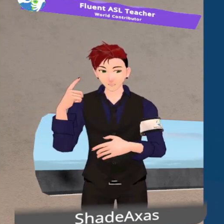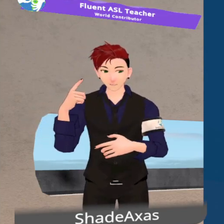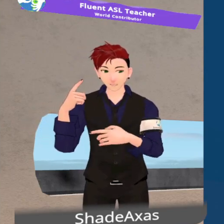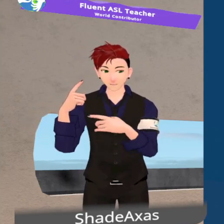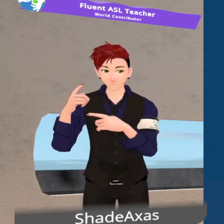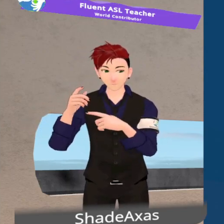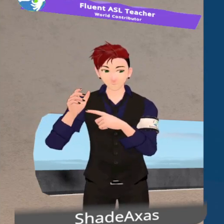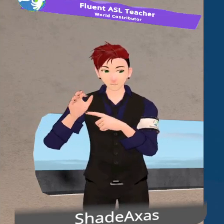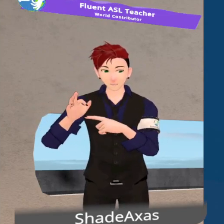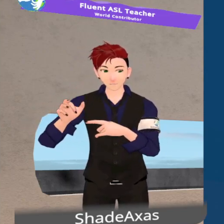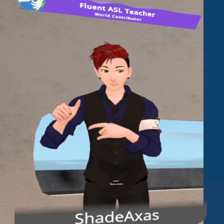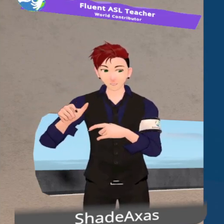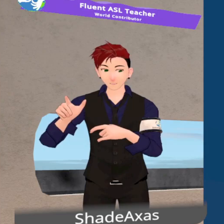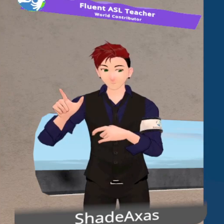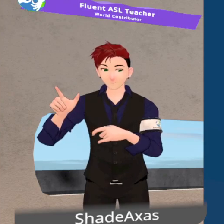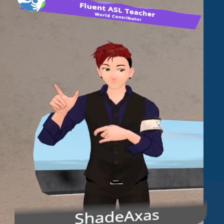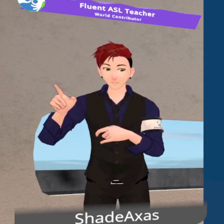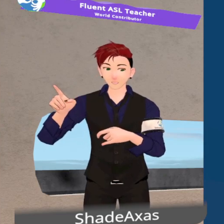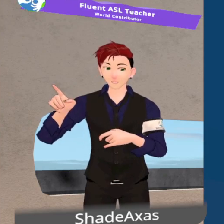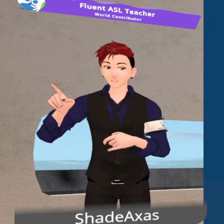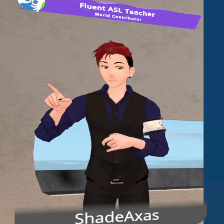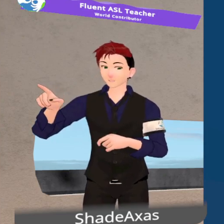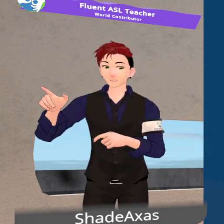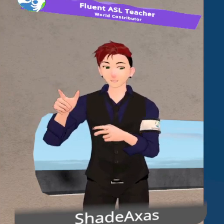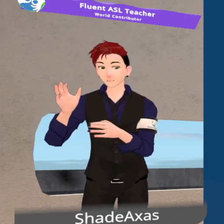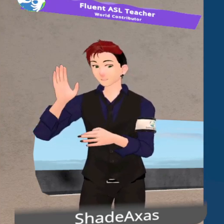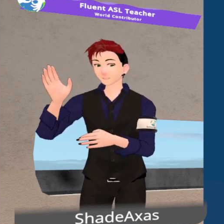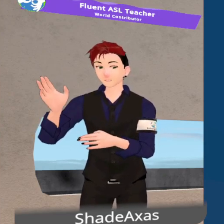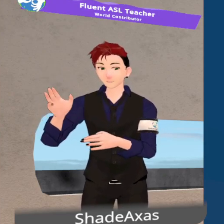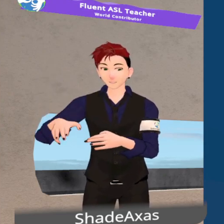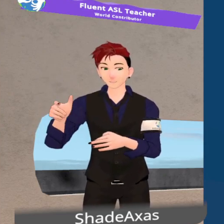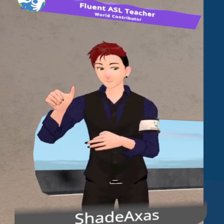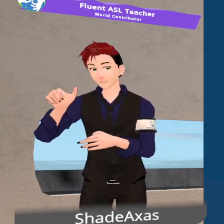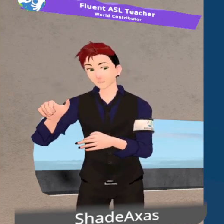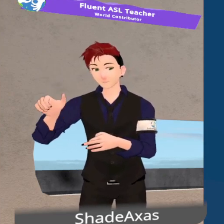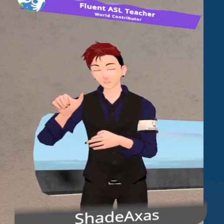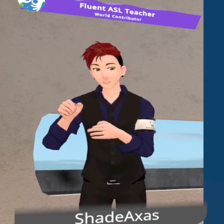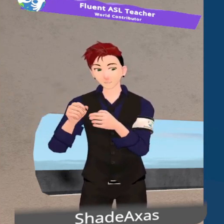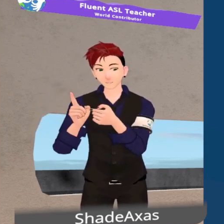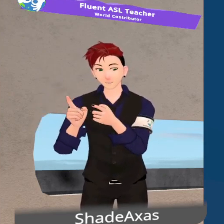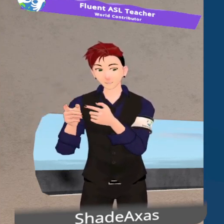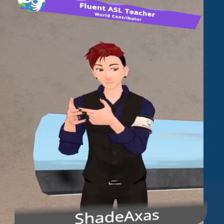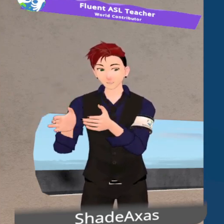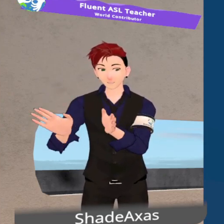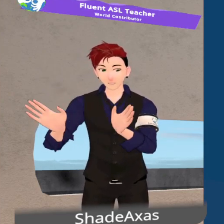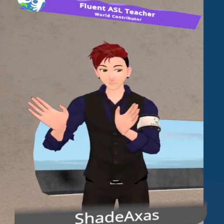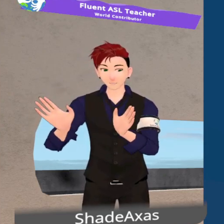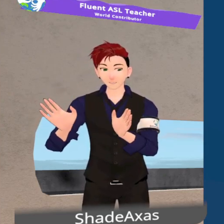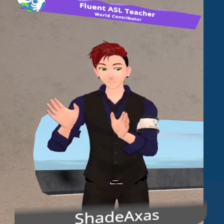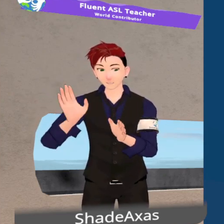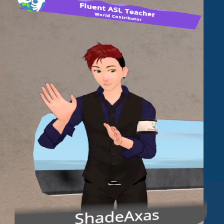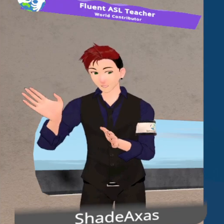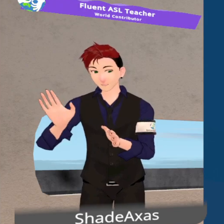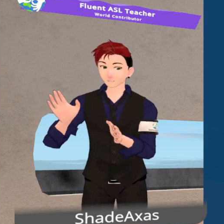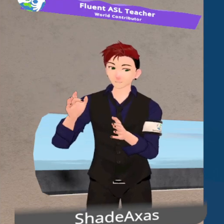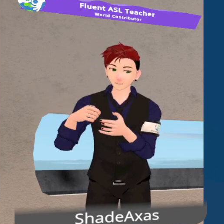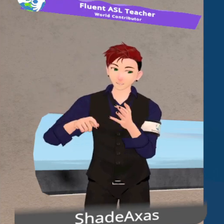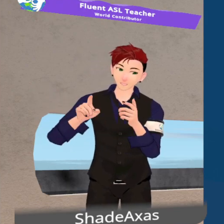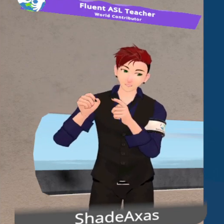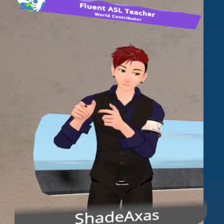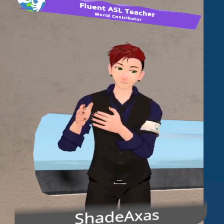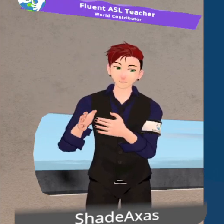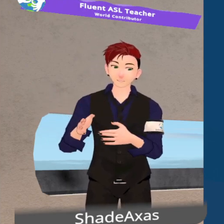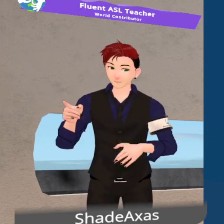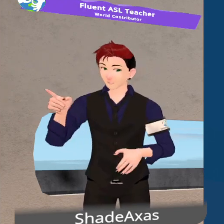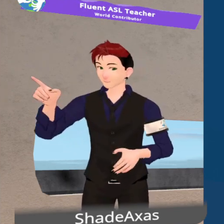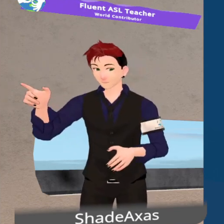Amarante, I think is how they spell it. You can like send a DM to them or like ping them in the Discord and like general chat and be like, hey, can